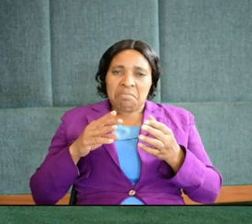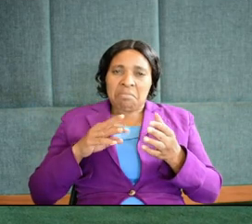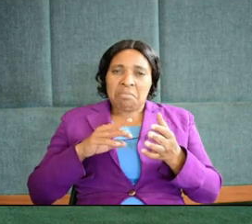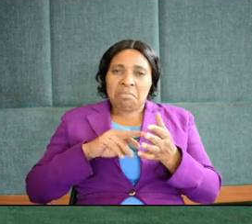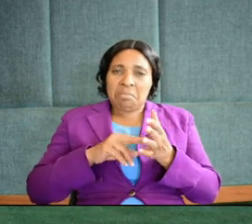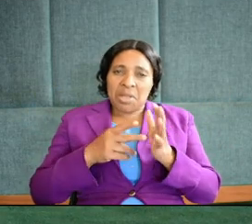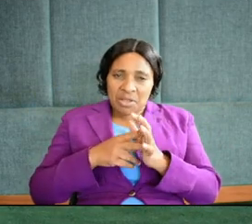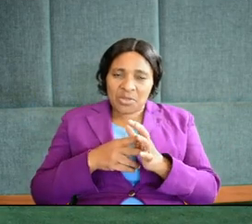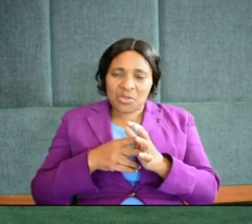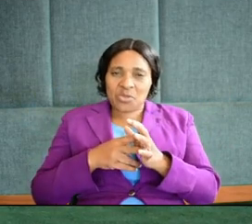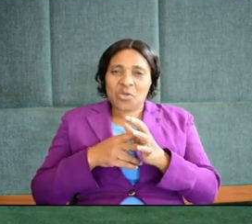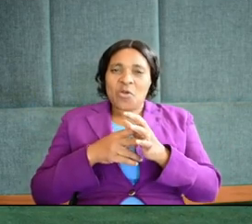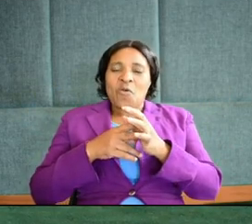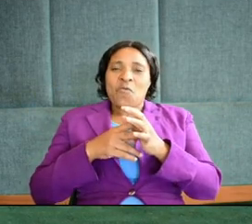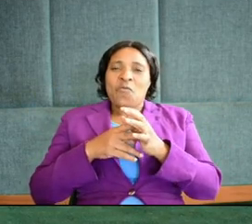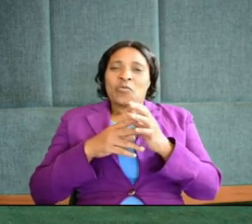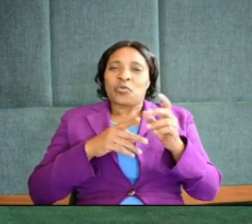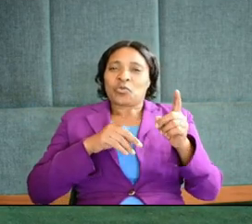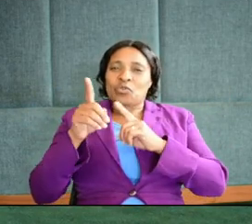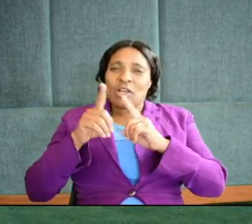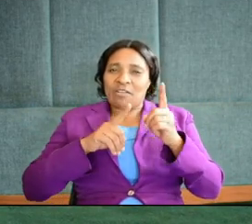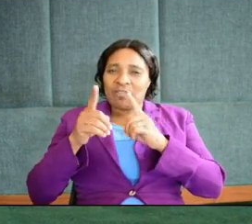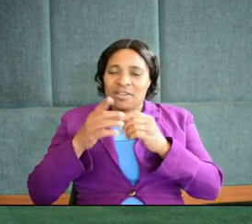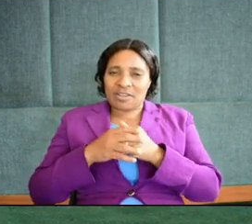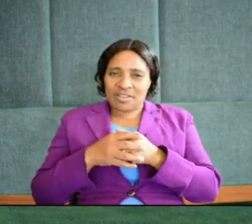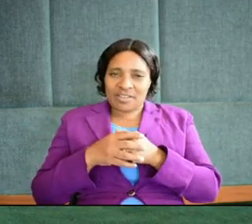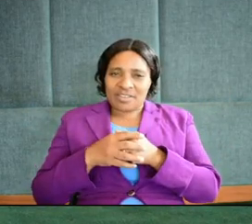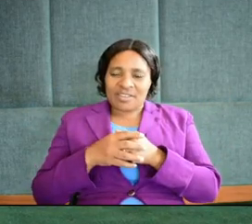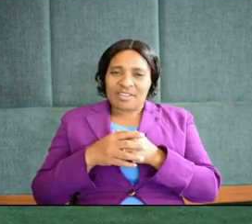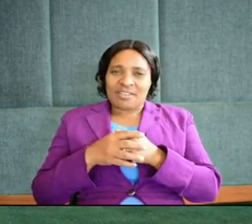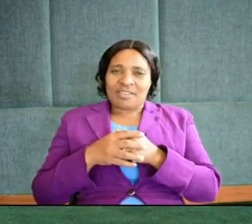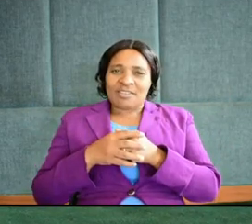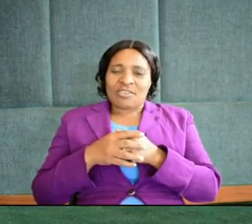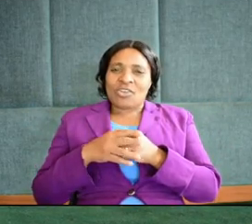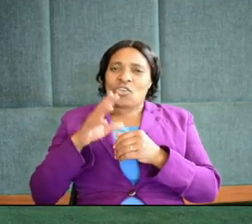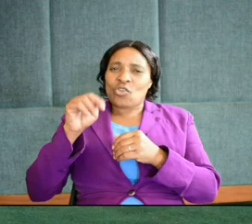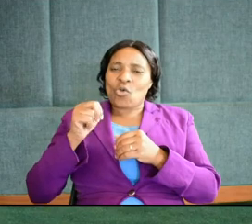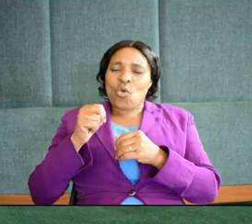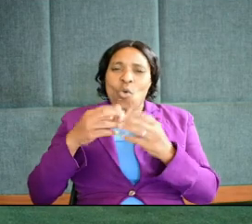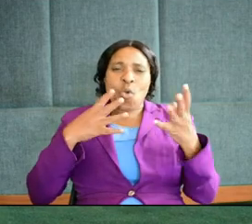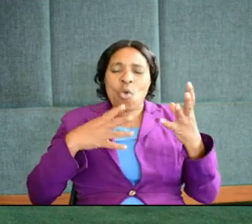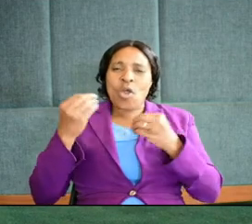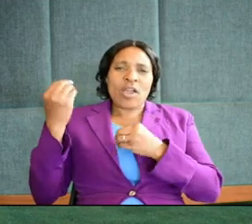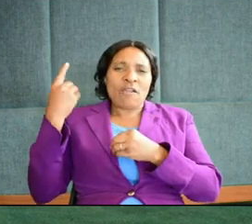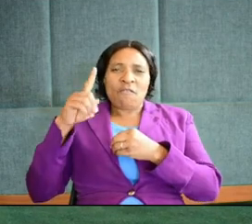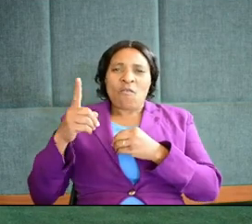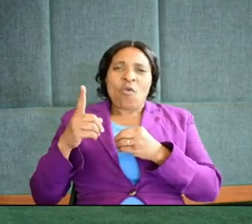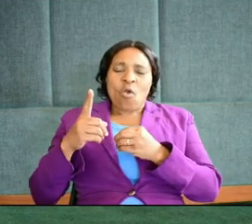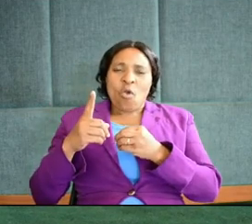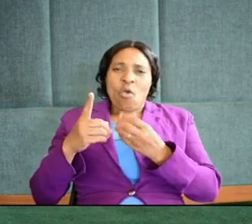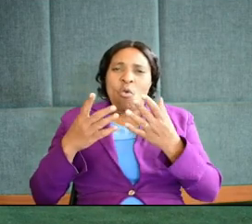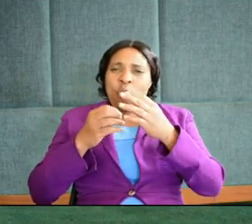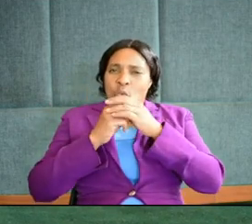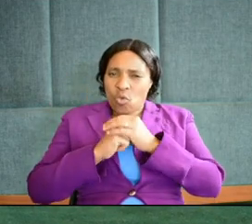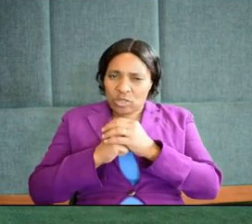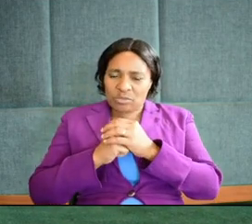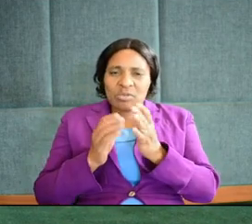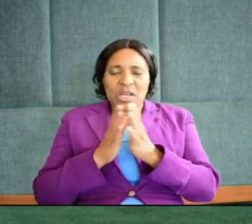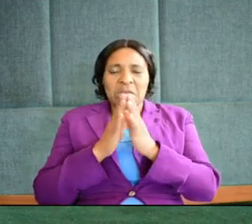What do you mean by a pilgrimage? Camping on the side of the road? No, like going for the sake of worship and